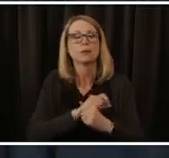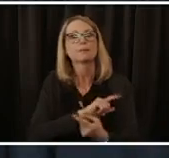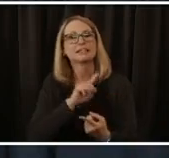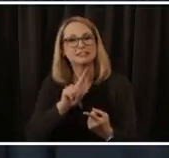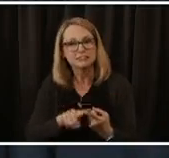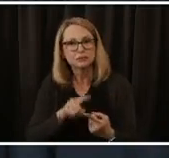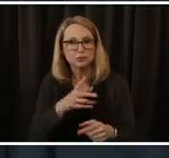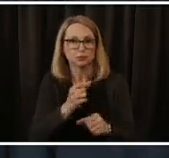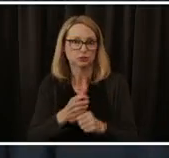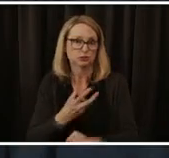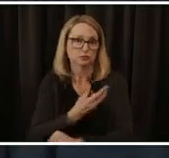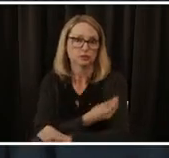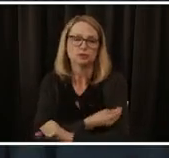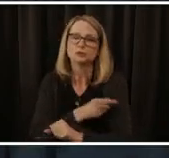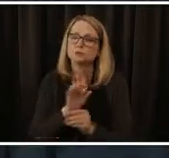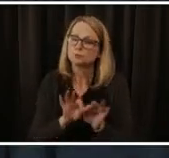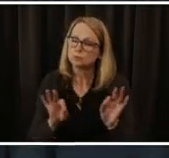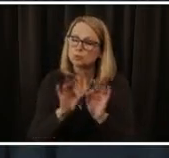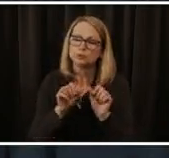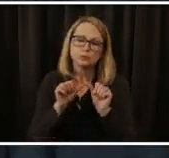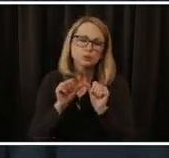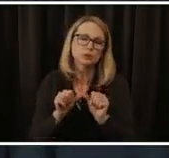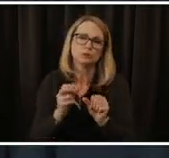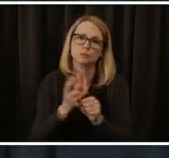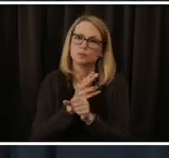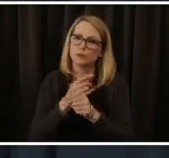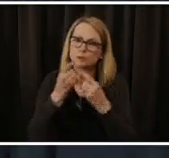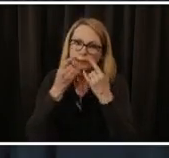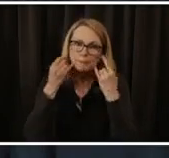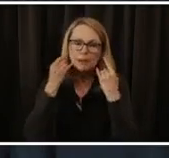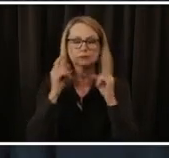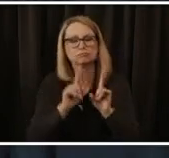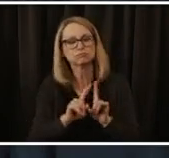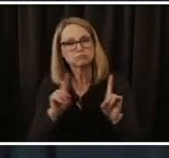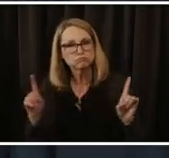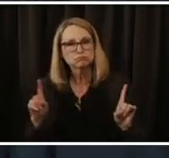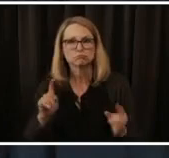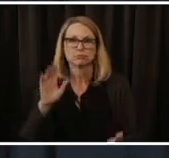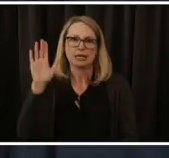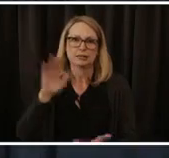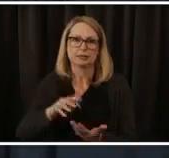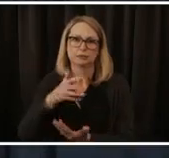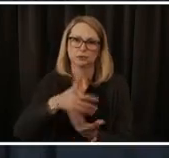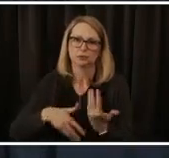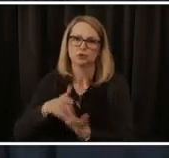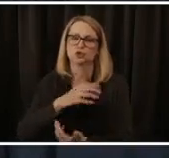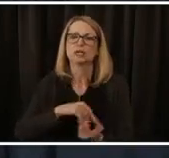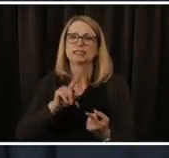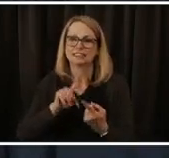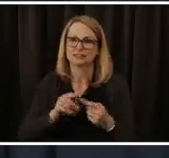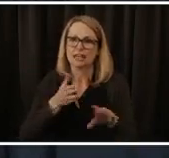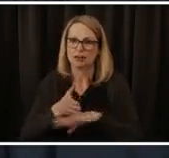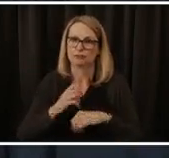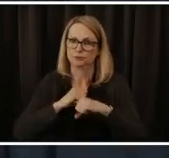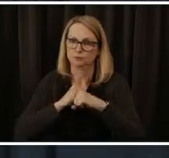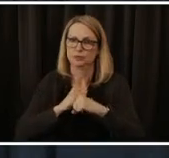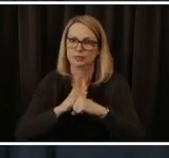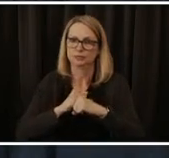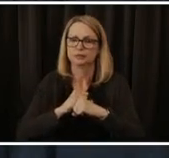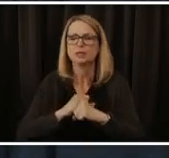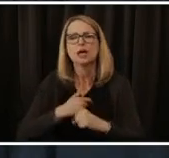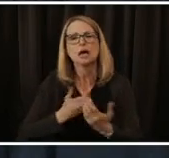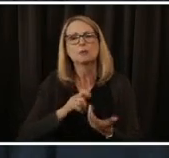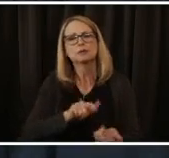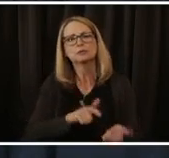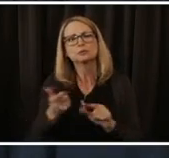Be careful. Hospitalizations continue to increase across the country and here in Colorado. I'm going to turn it over to Dr. Herlihy to provide an update